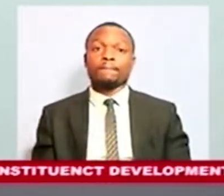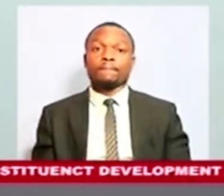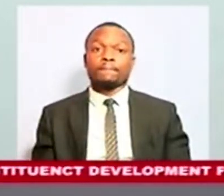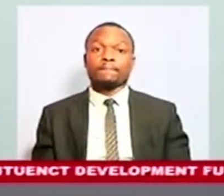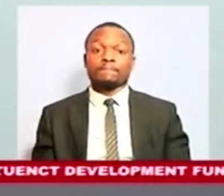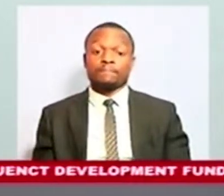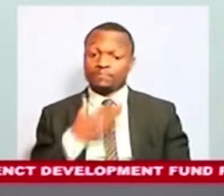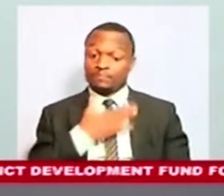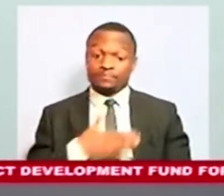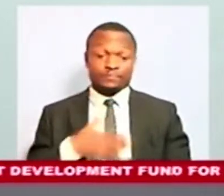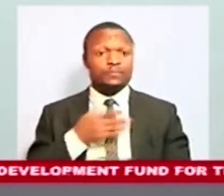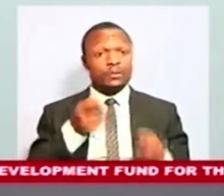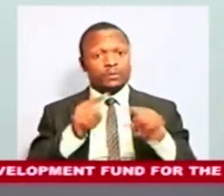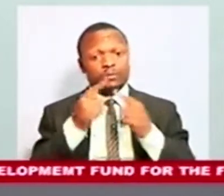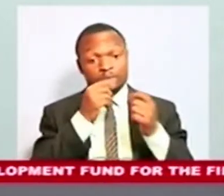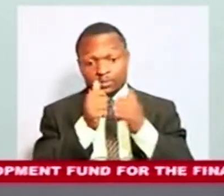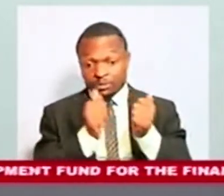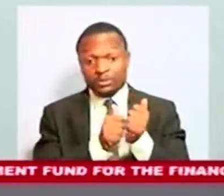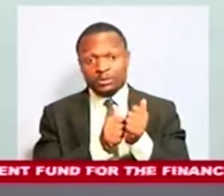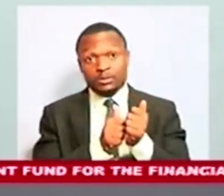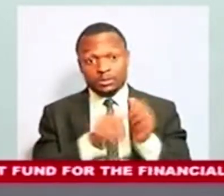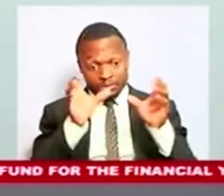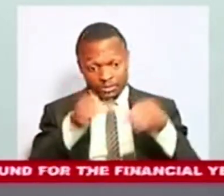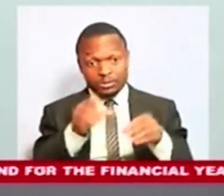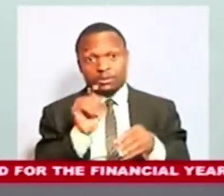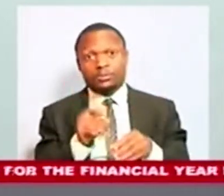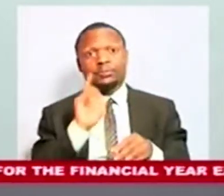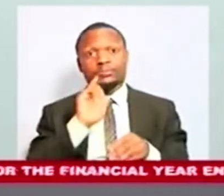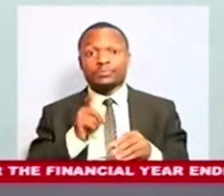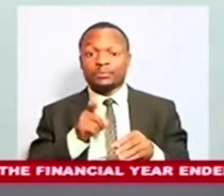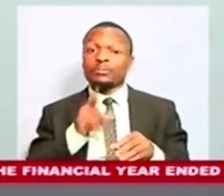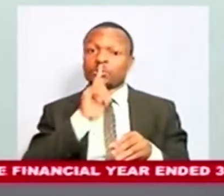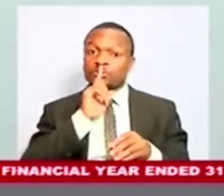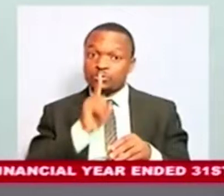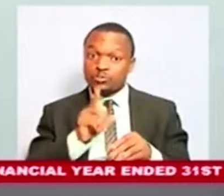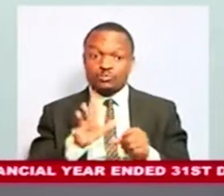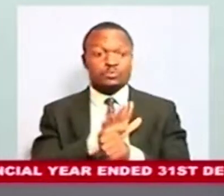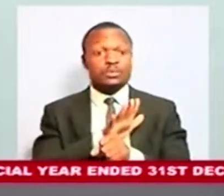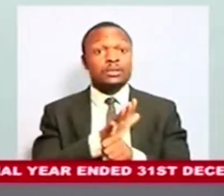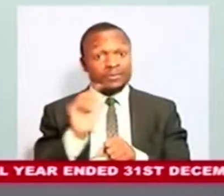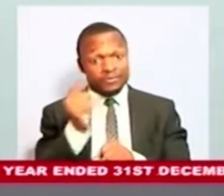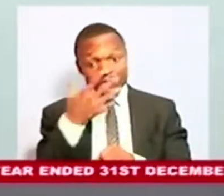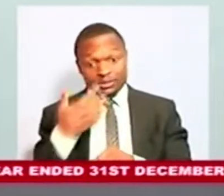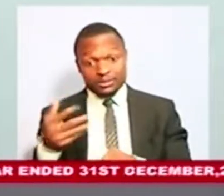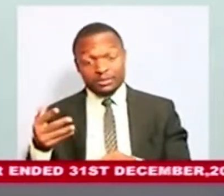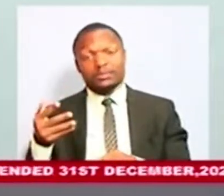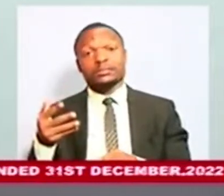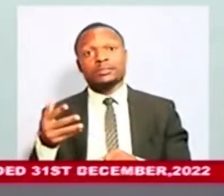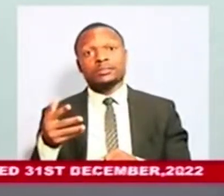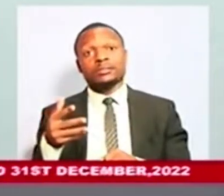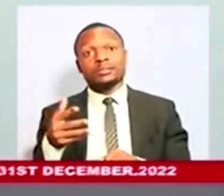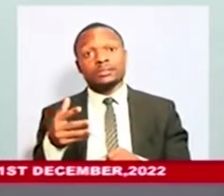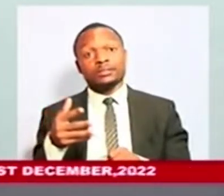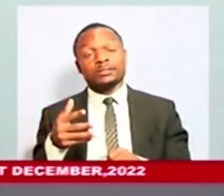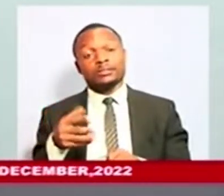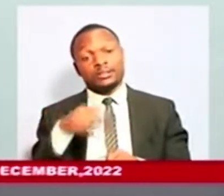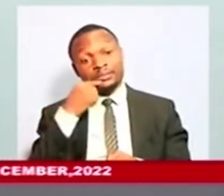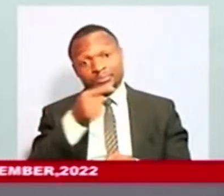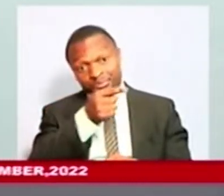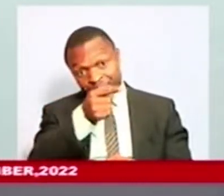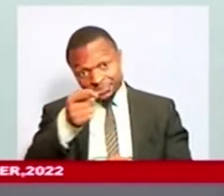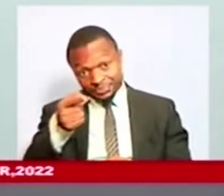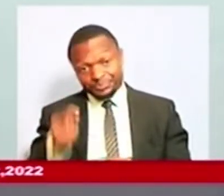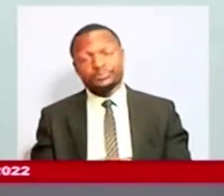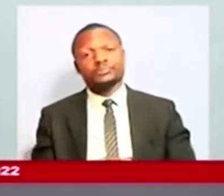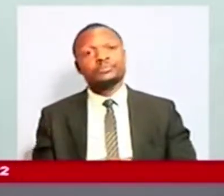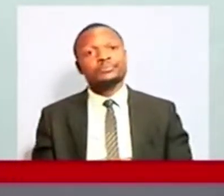So please, when you are talking to this committee, you're supposed to be truthful. And that's the first thing that I first mentioned